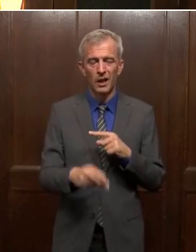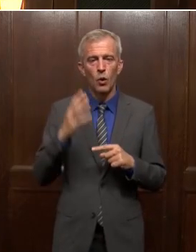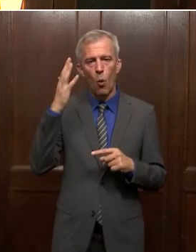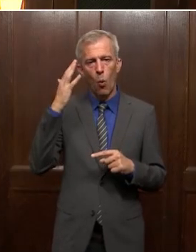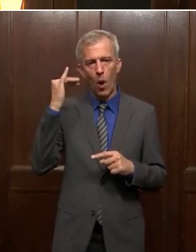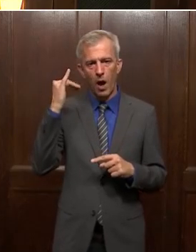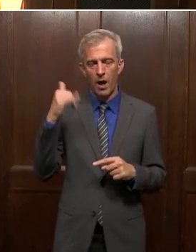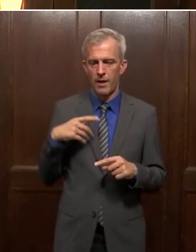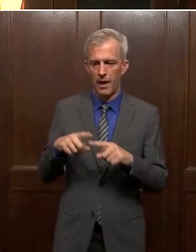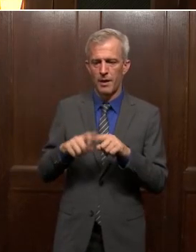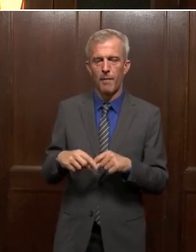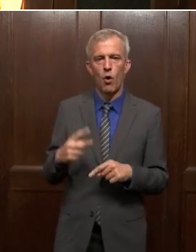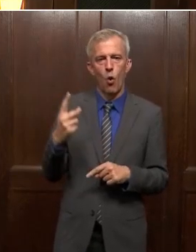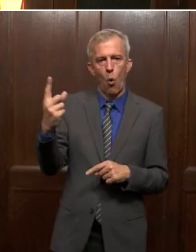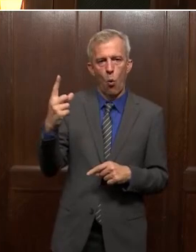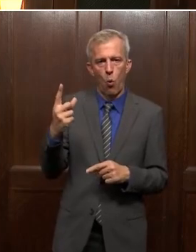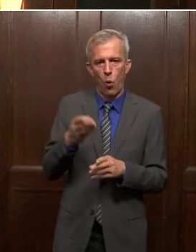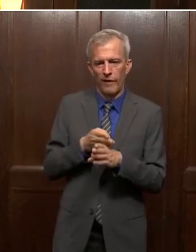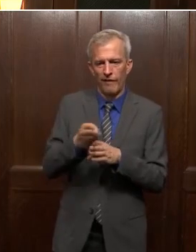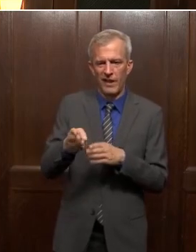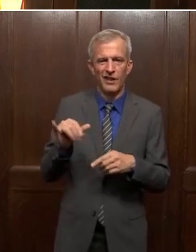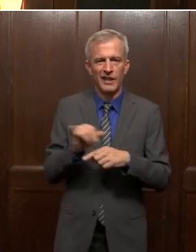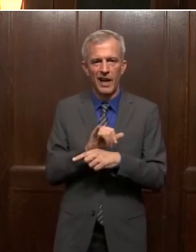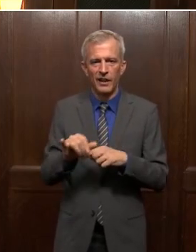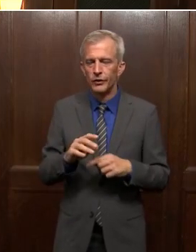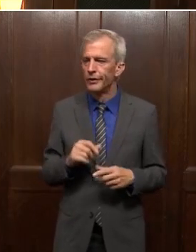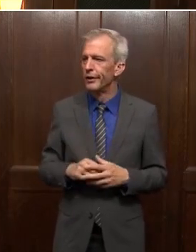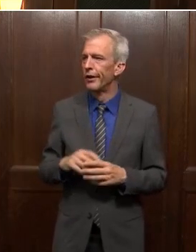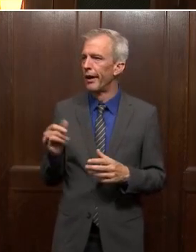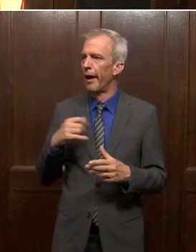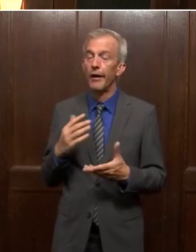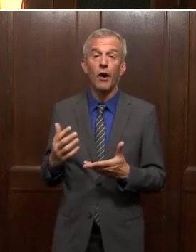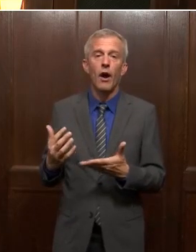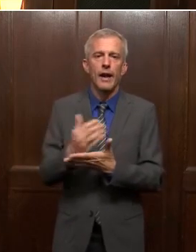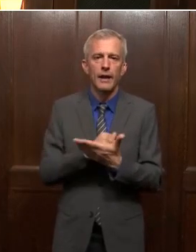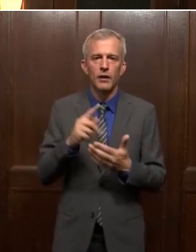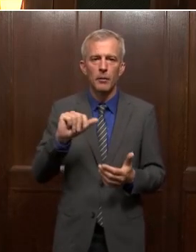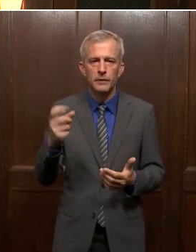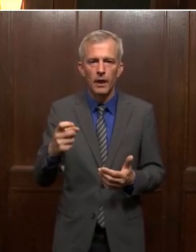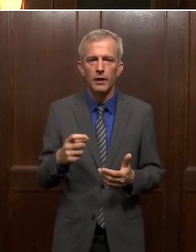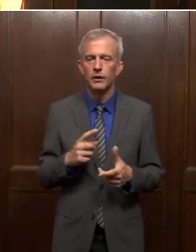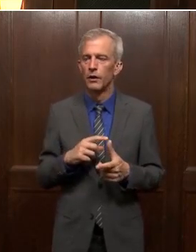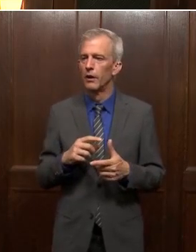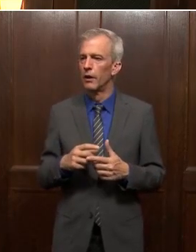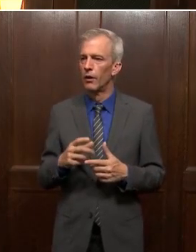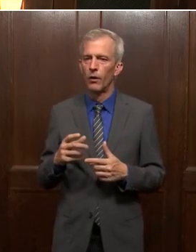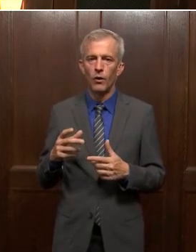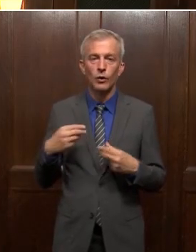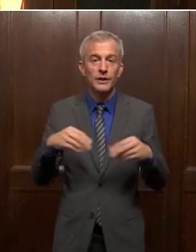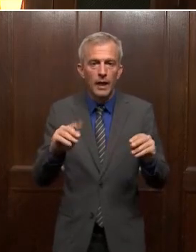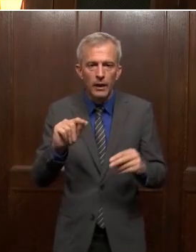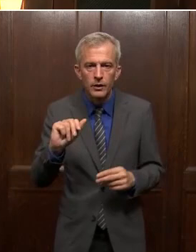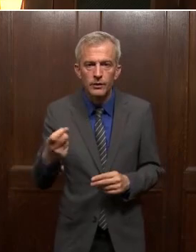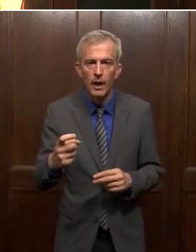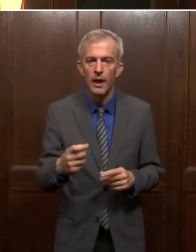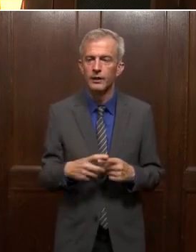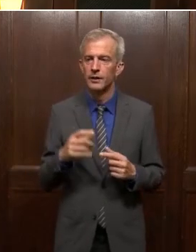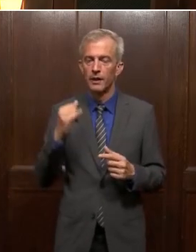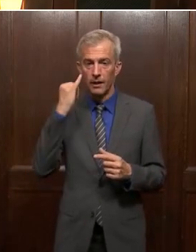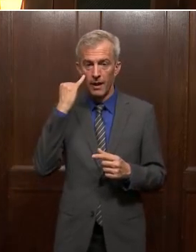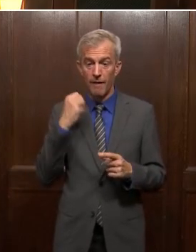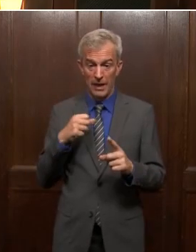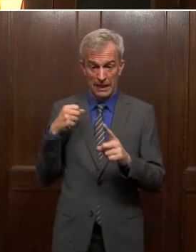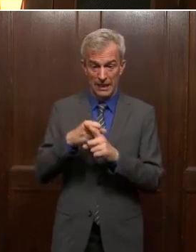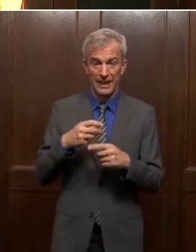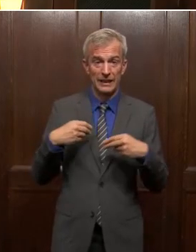on one source like income tax or sales tax. And when the stock market's down, that hits income taxes. When something like this hits, that hits sales